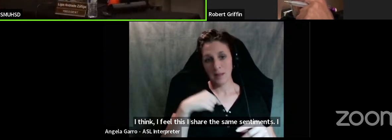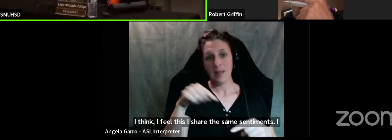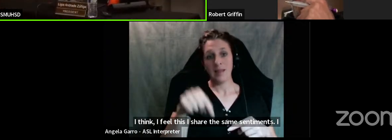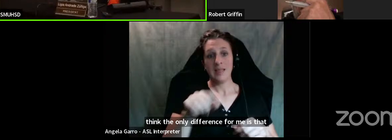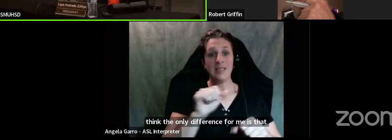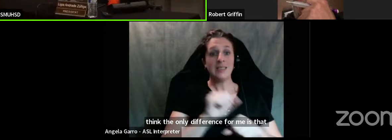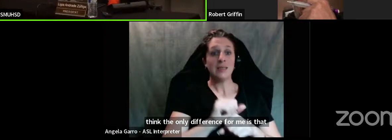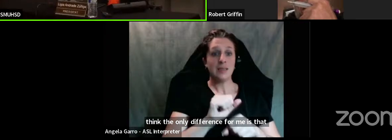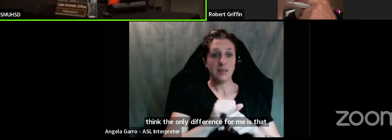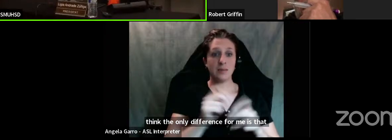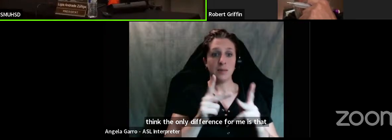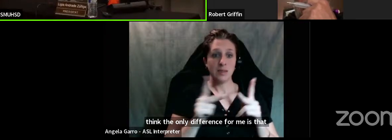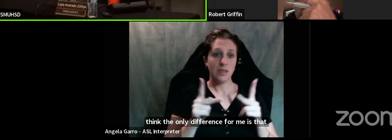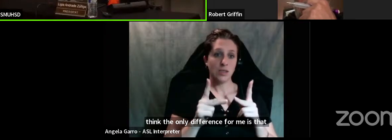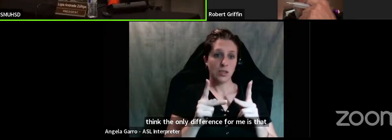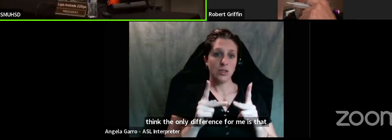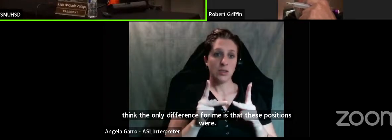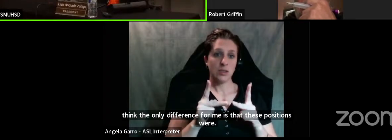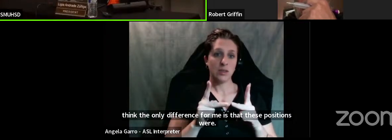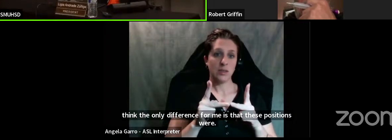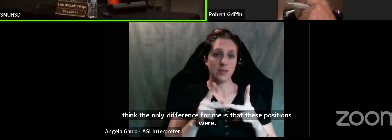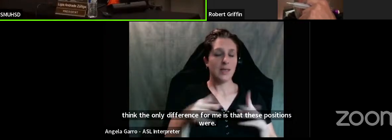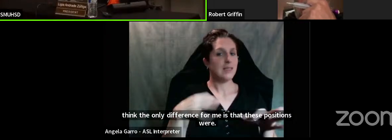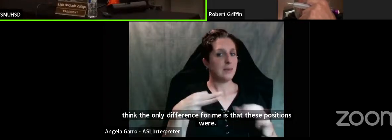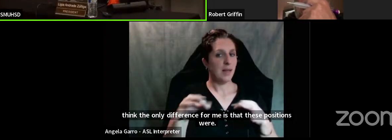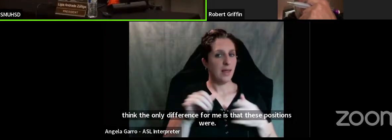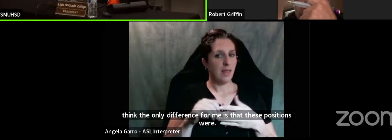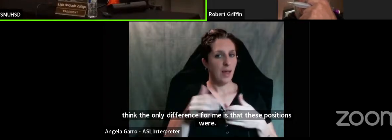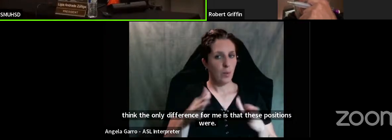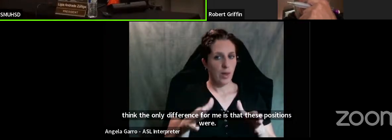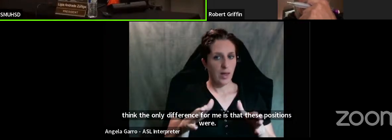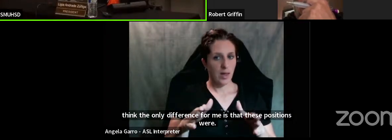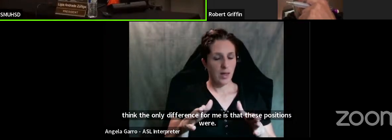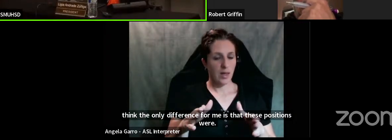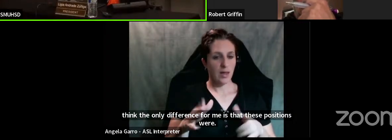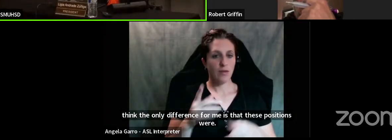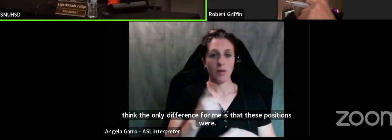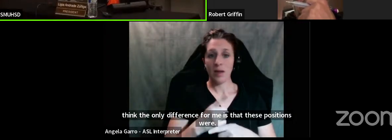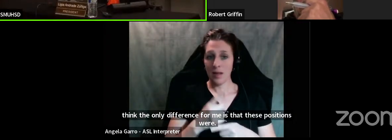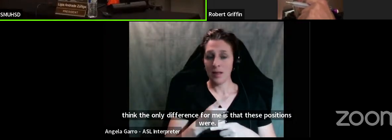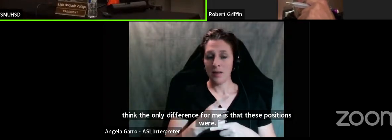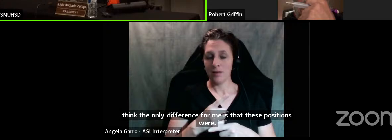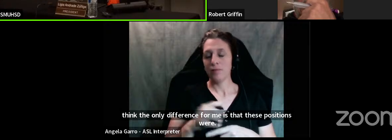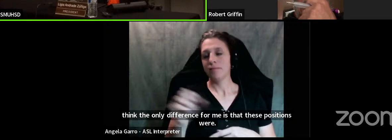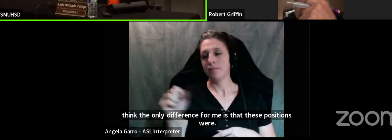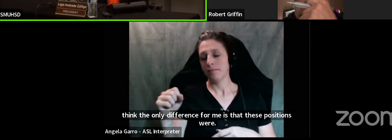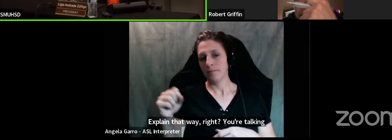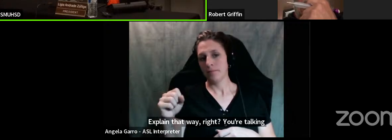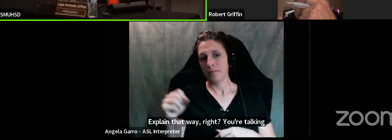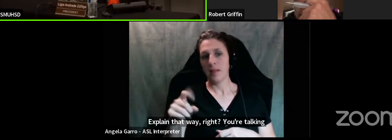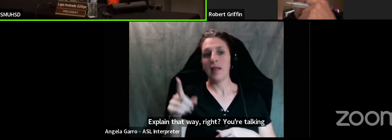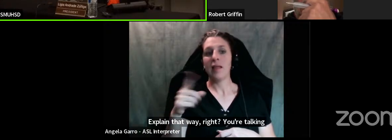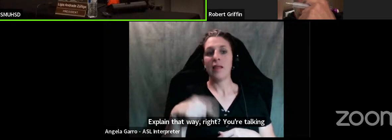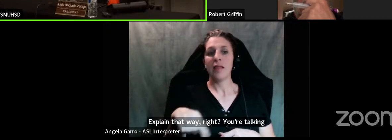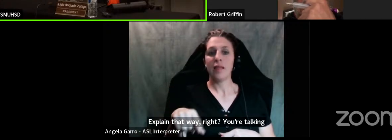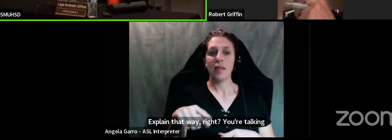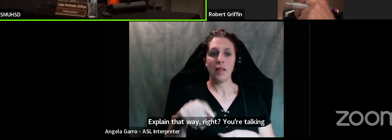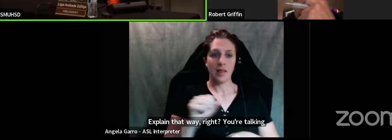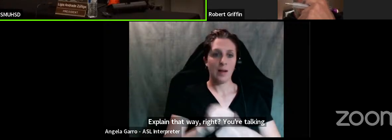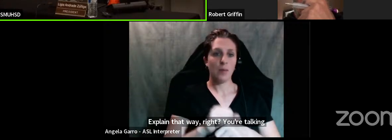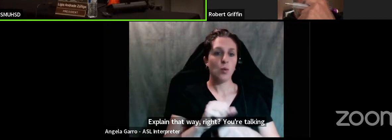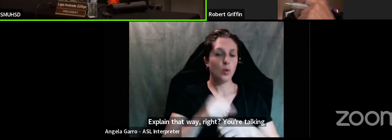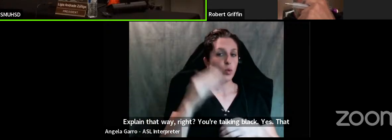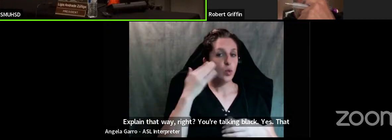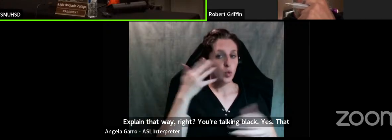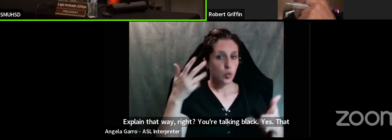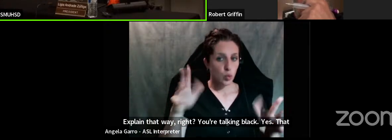positions were explained that way, right? Dr. Black, Yes. that the employees knew